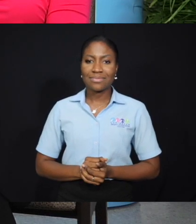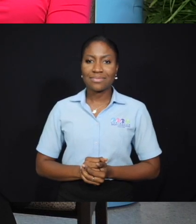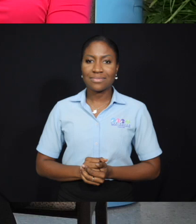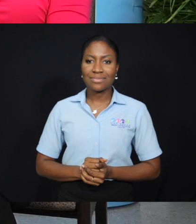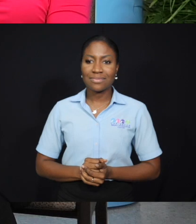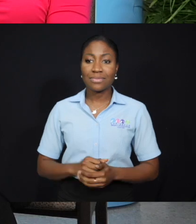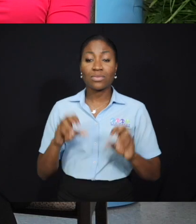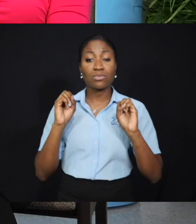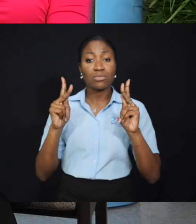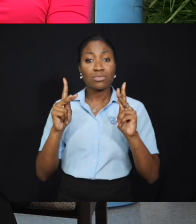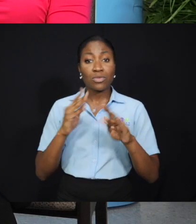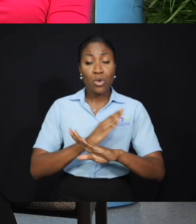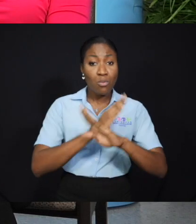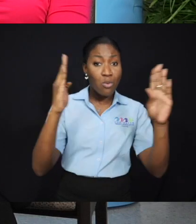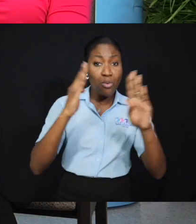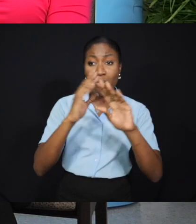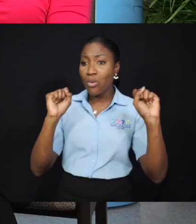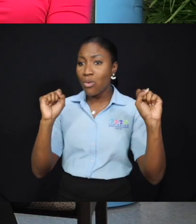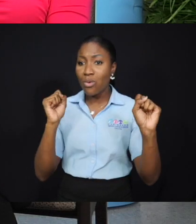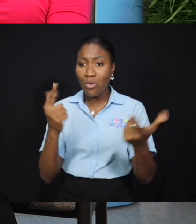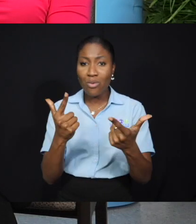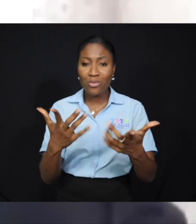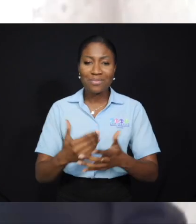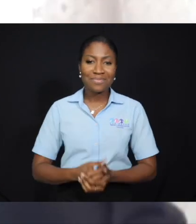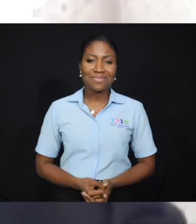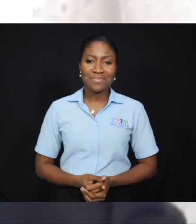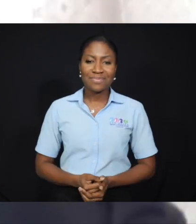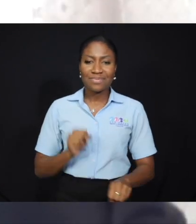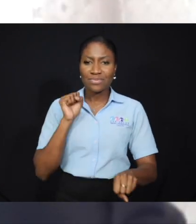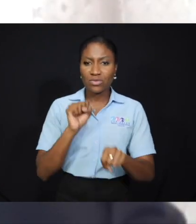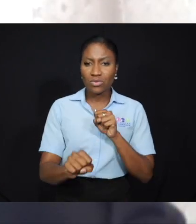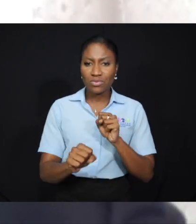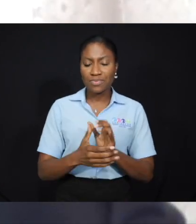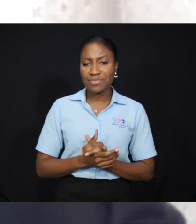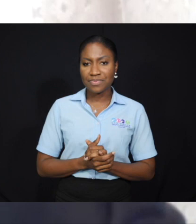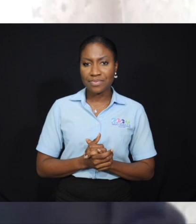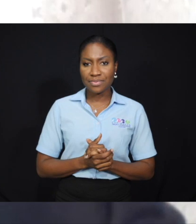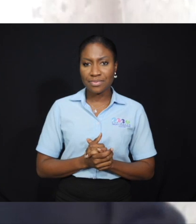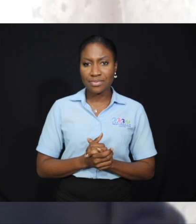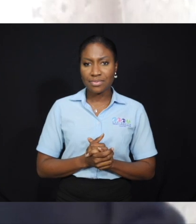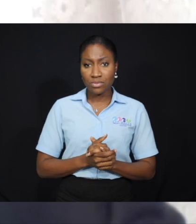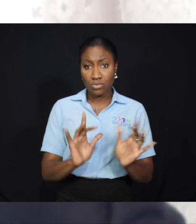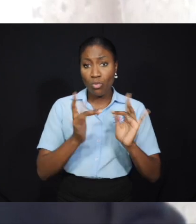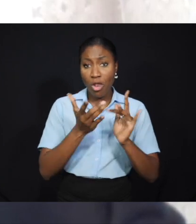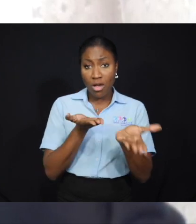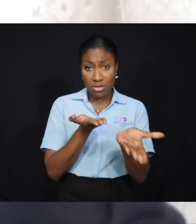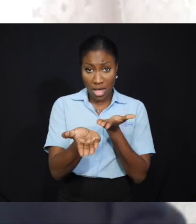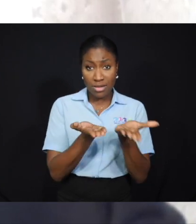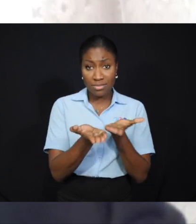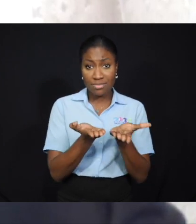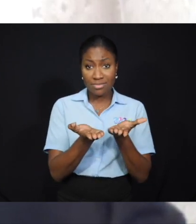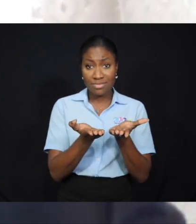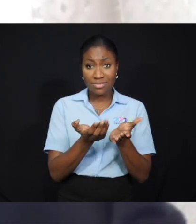everyone. So with respect to the online services that citizens actually make use